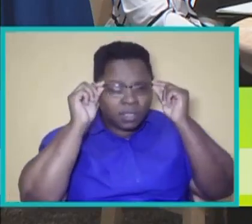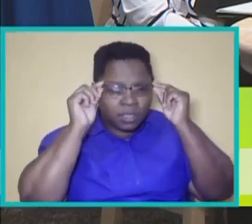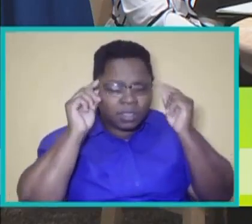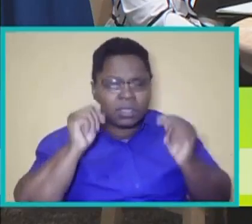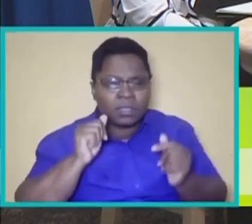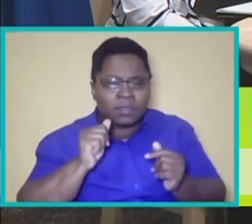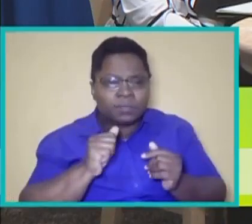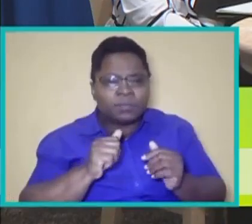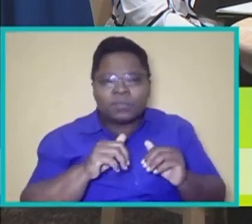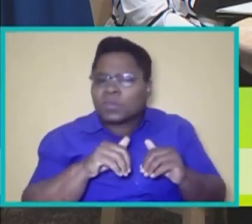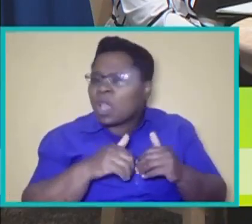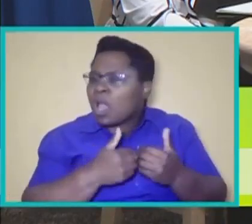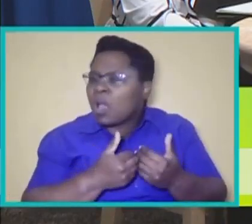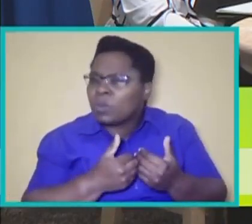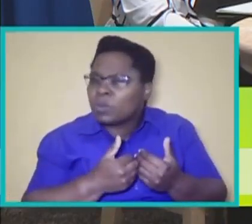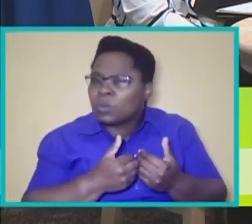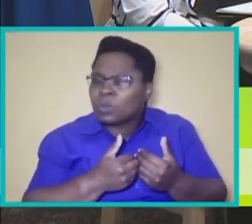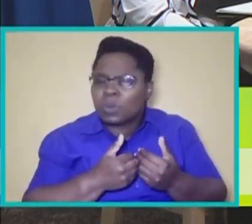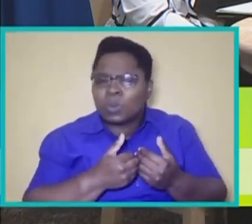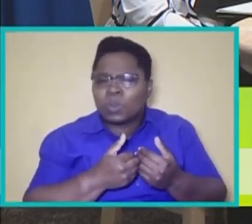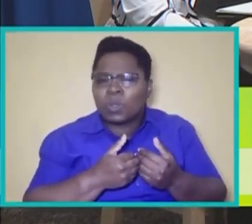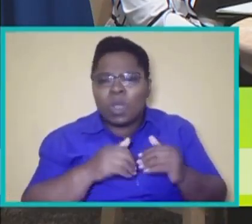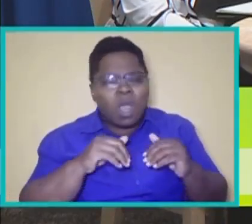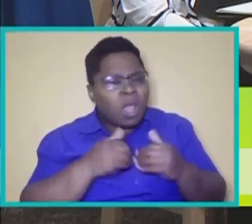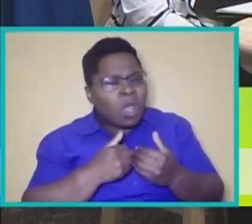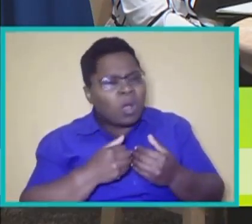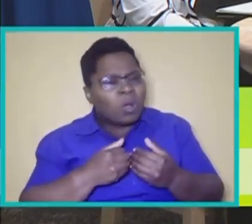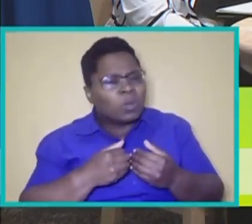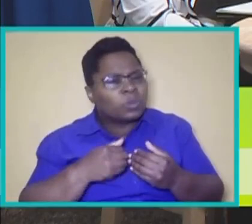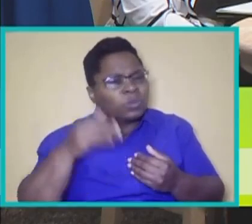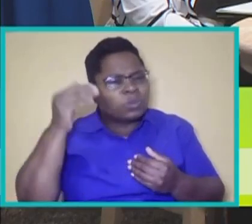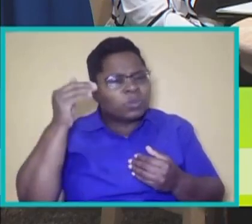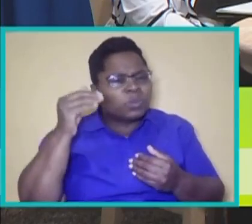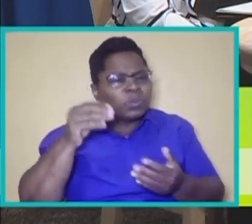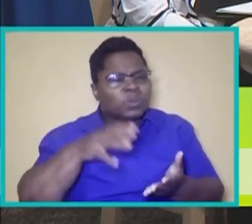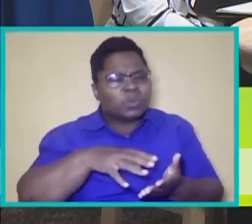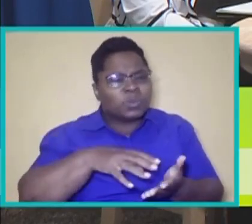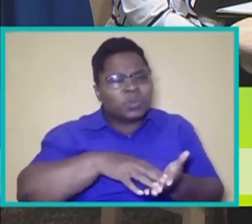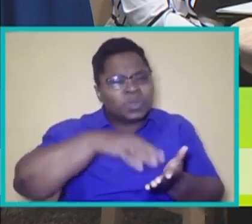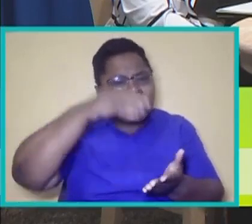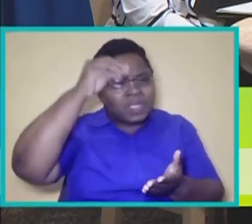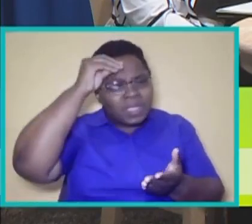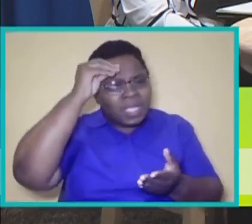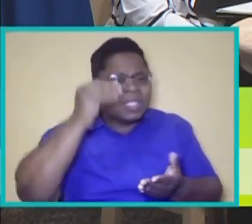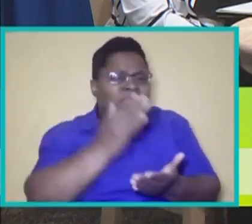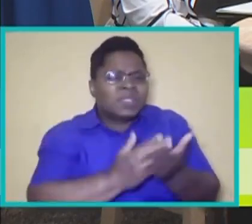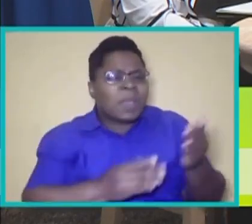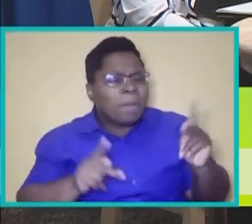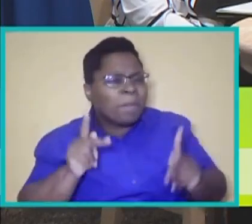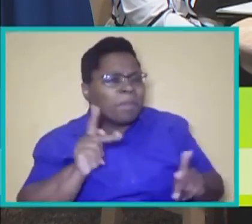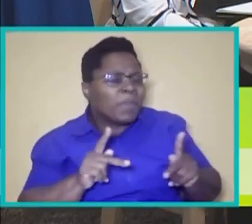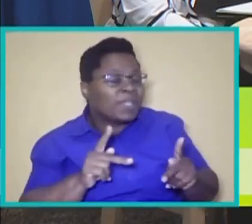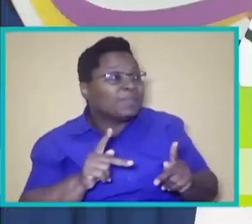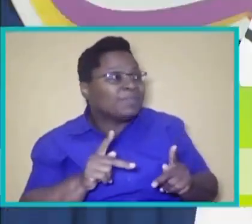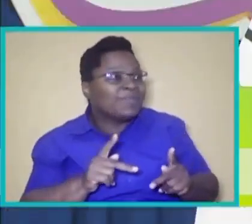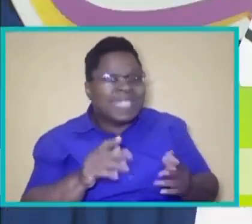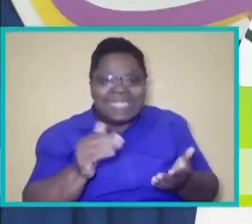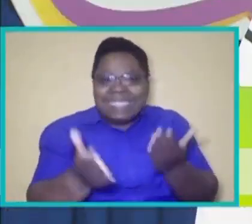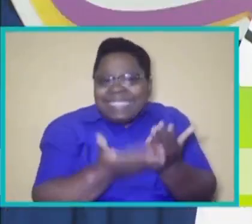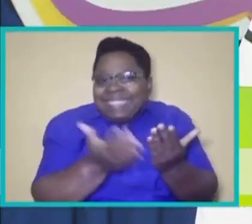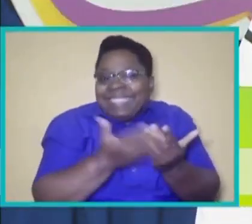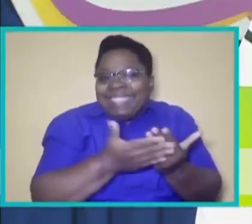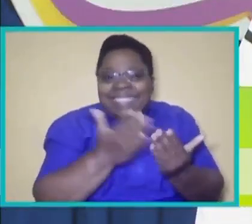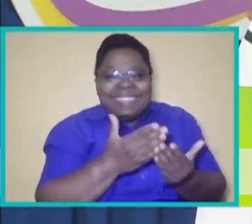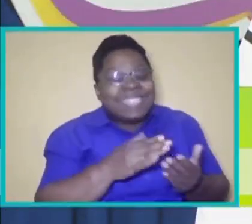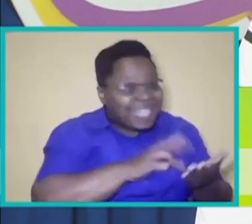someone said earlier, they are not all academically inclined, but when someone sees that what they are doing can at least end